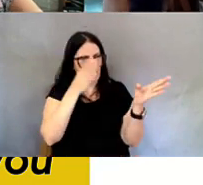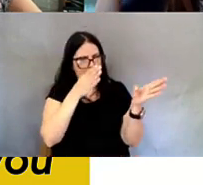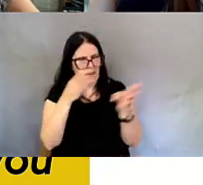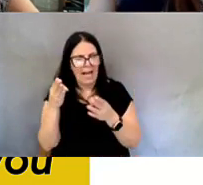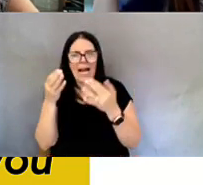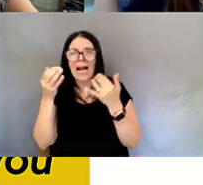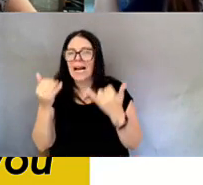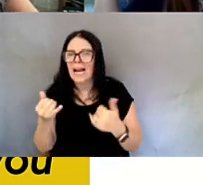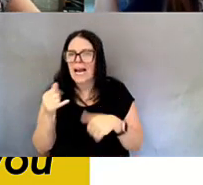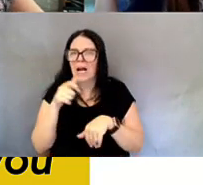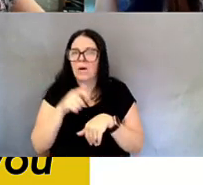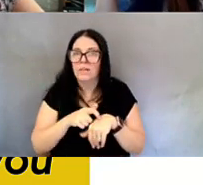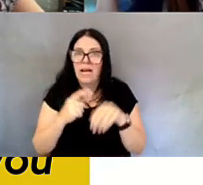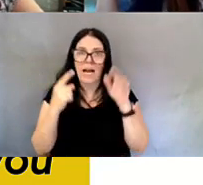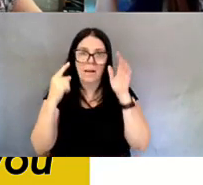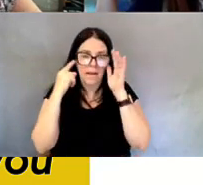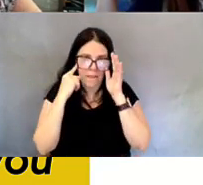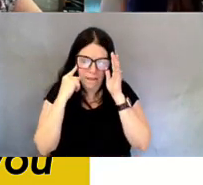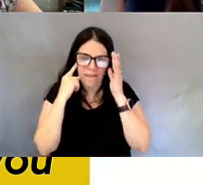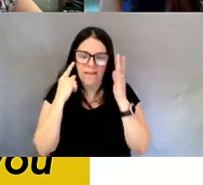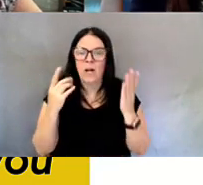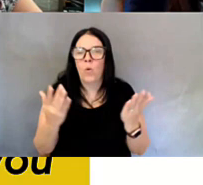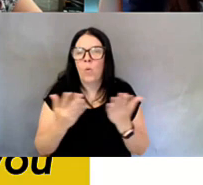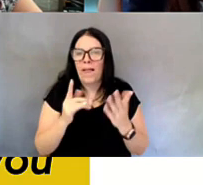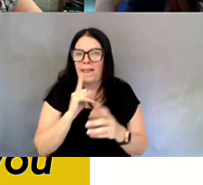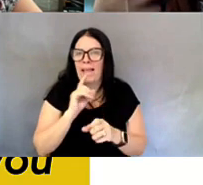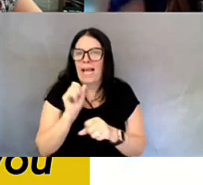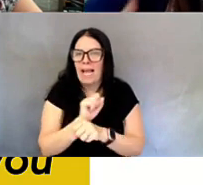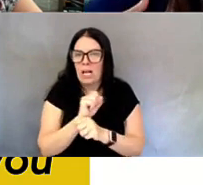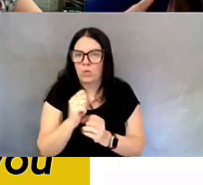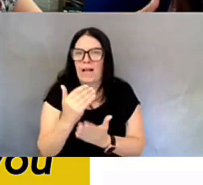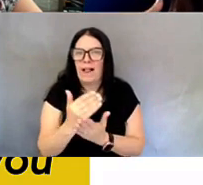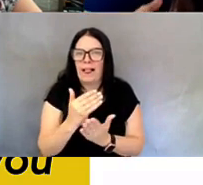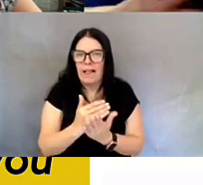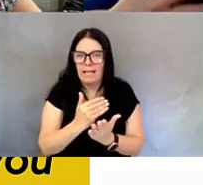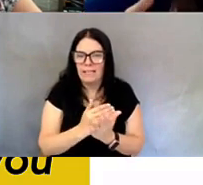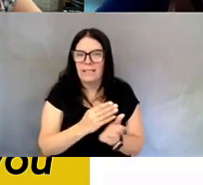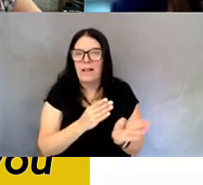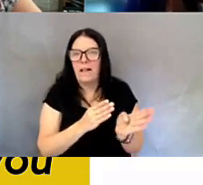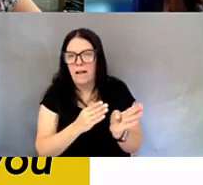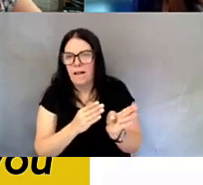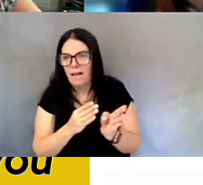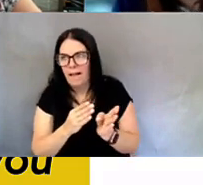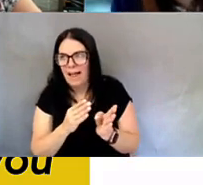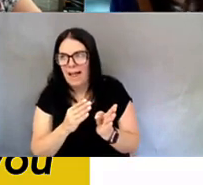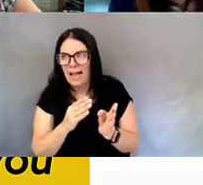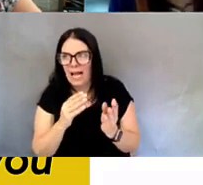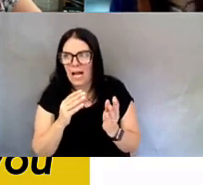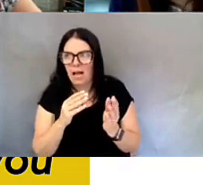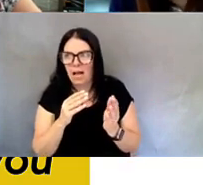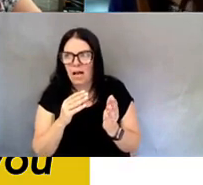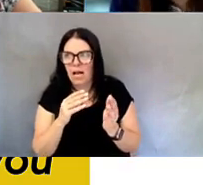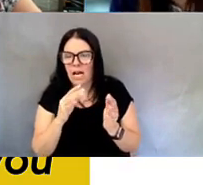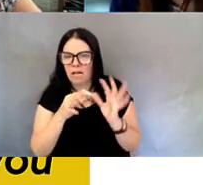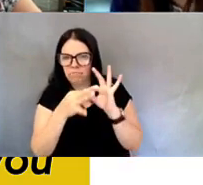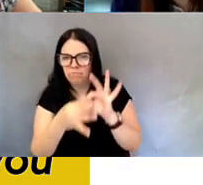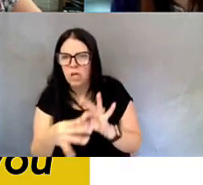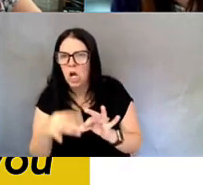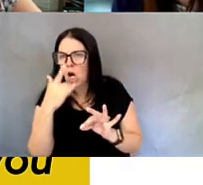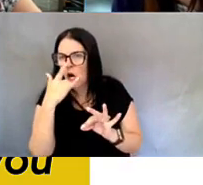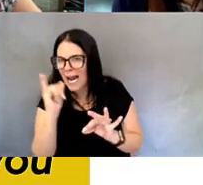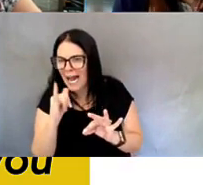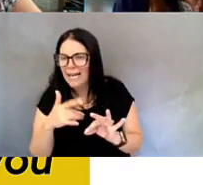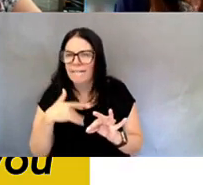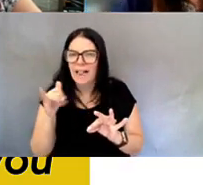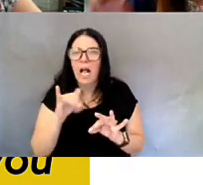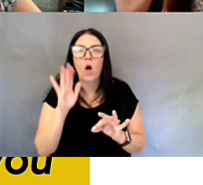think about what the actual lesson that flows feels like, looks like. We're going to do a cascade again, everybody,